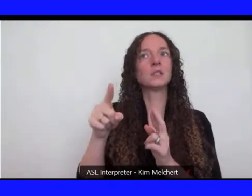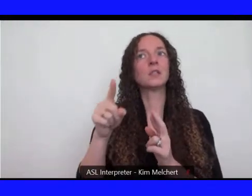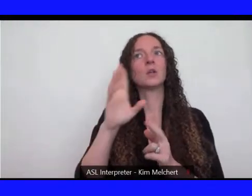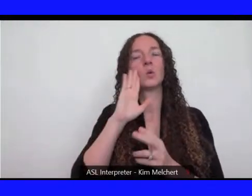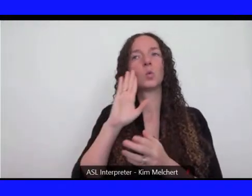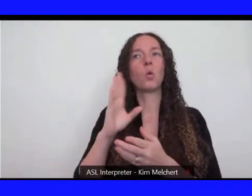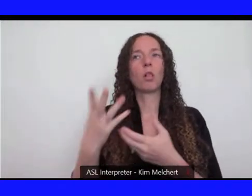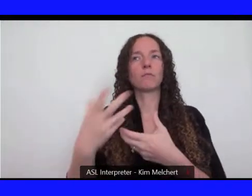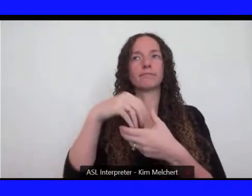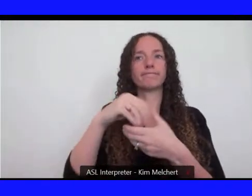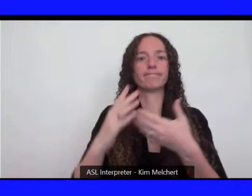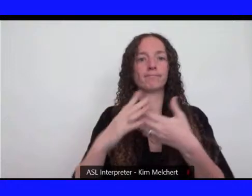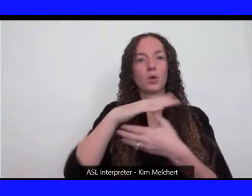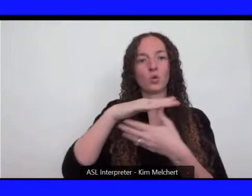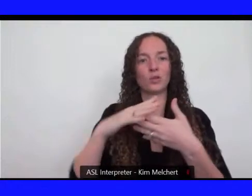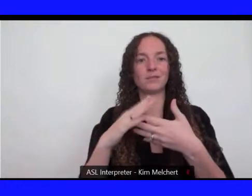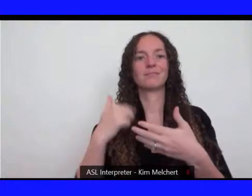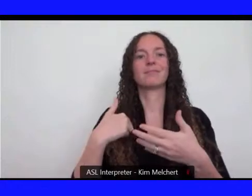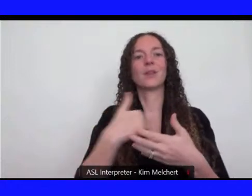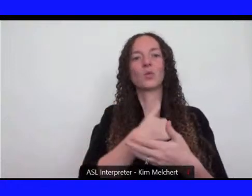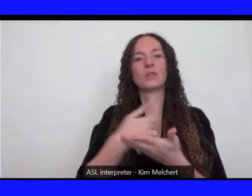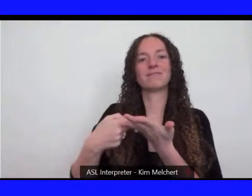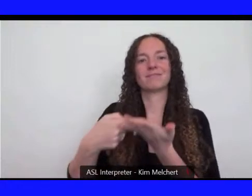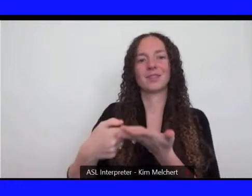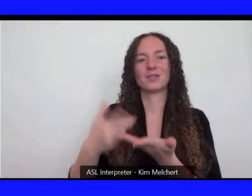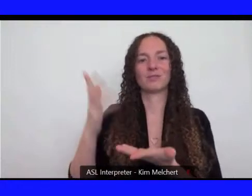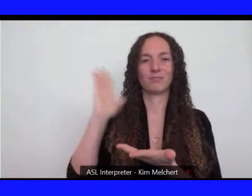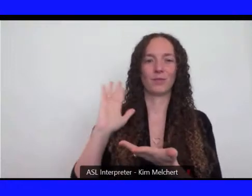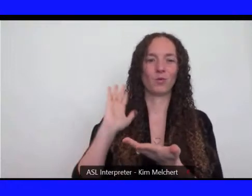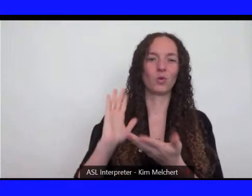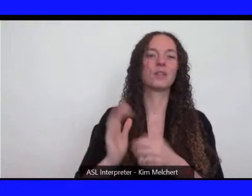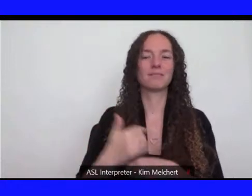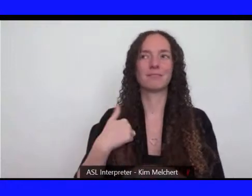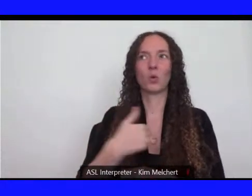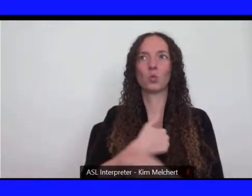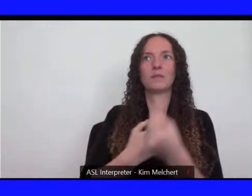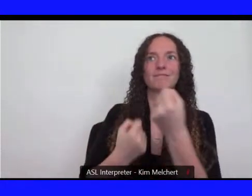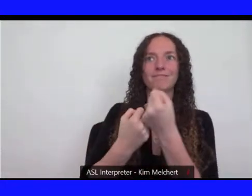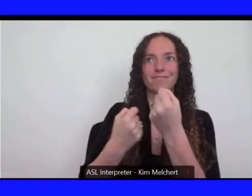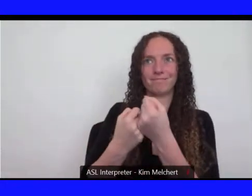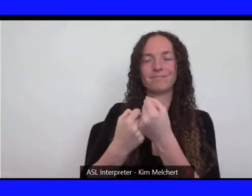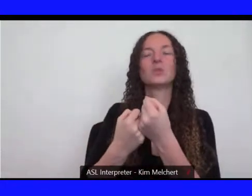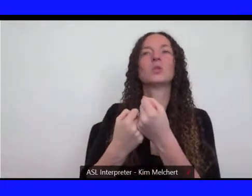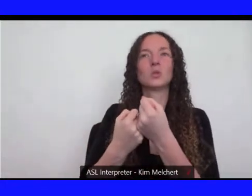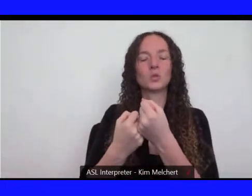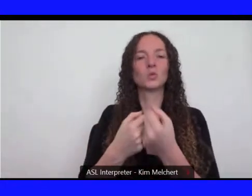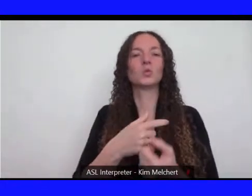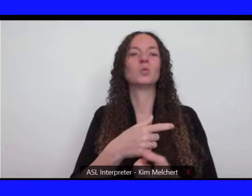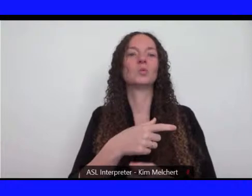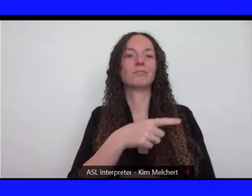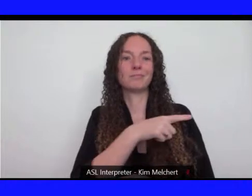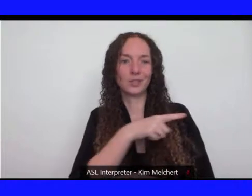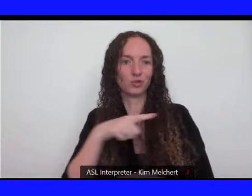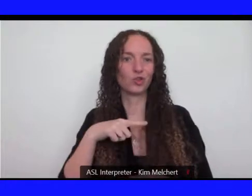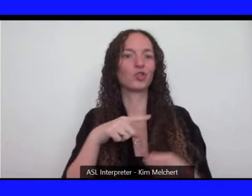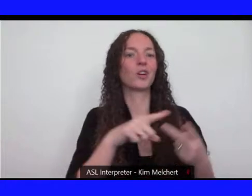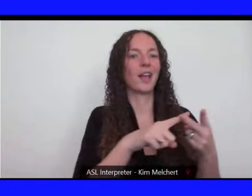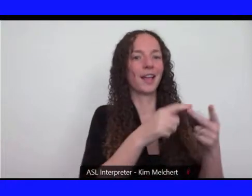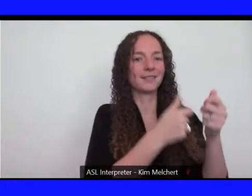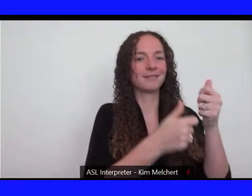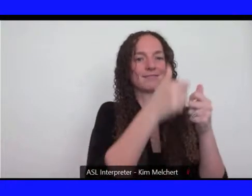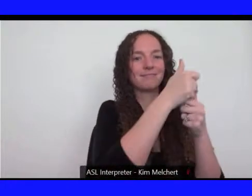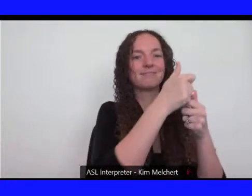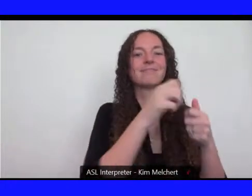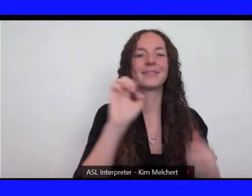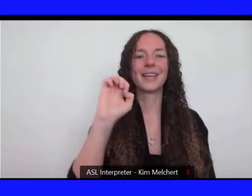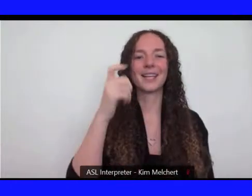in their unity to continue supporting the city in our response to COVID-19. We are lucky to have a great deal of support